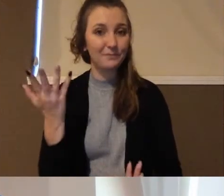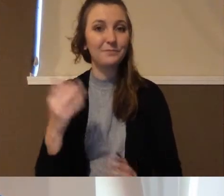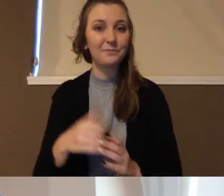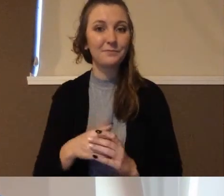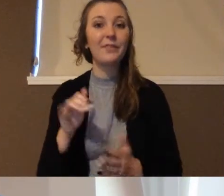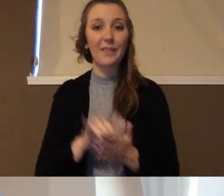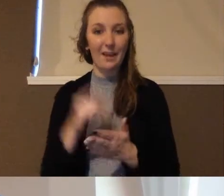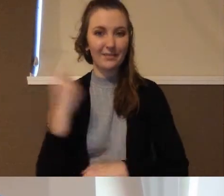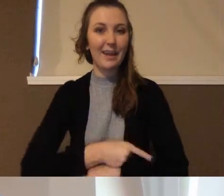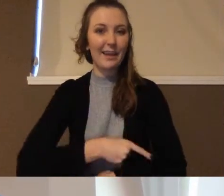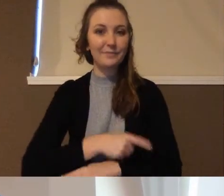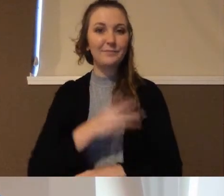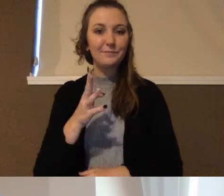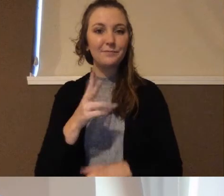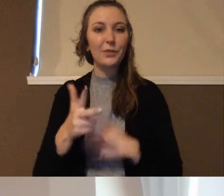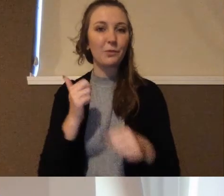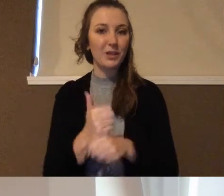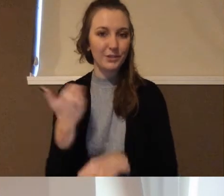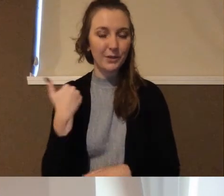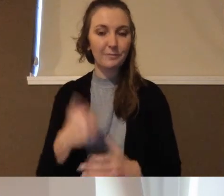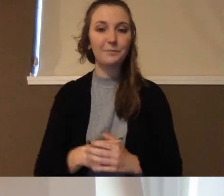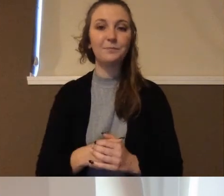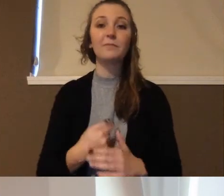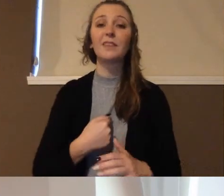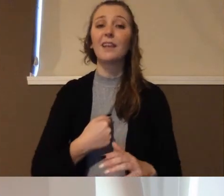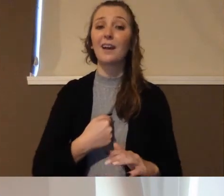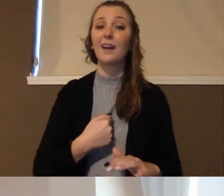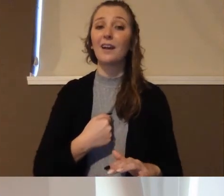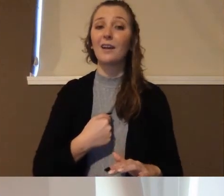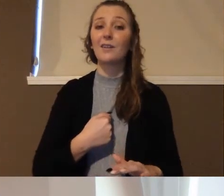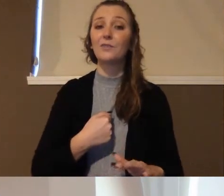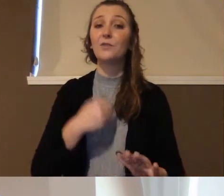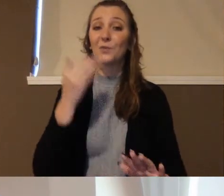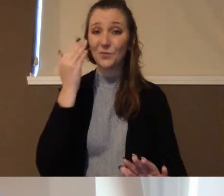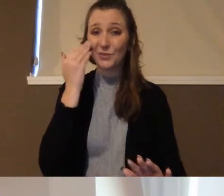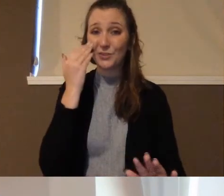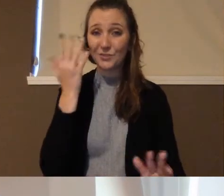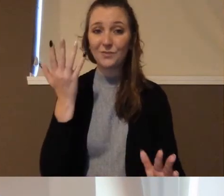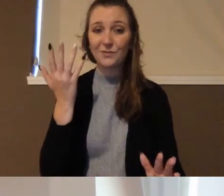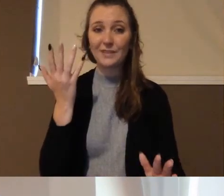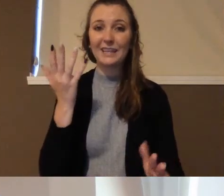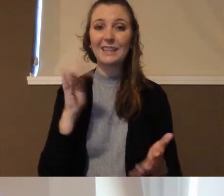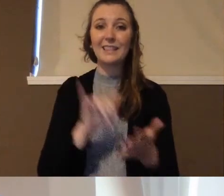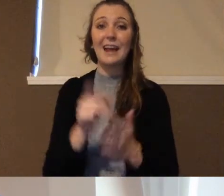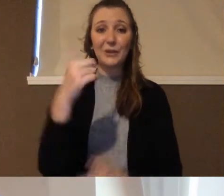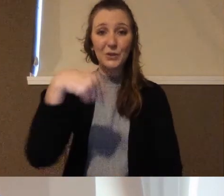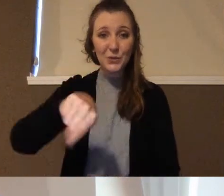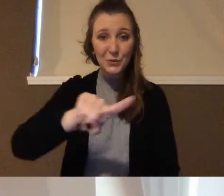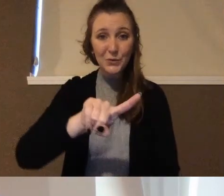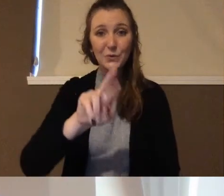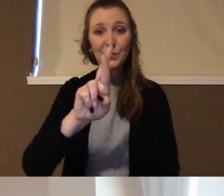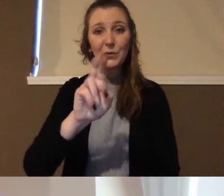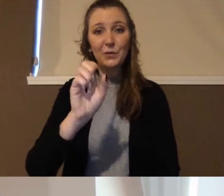I was sure that you, Redeemer Lutheran Church, are a community where